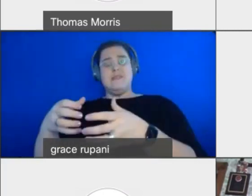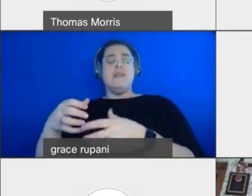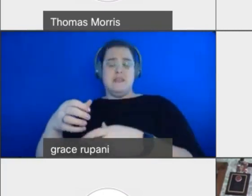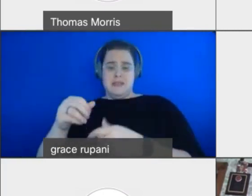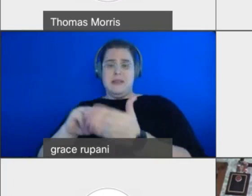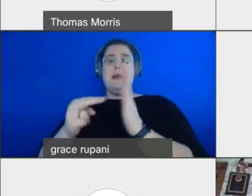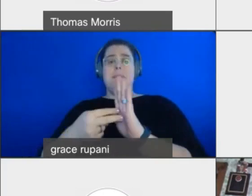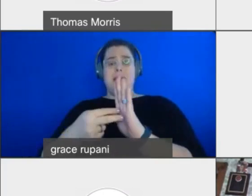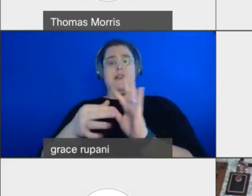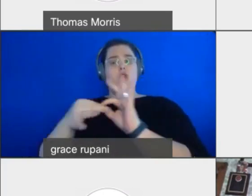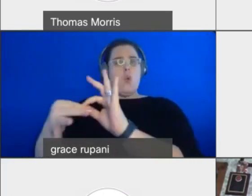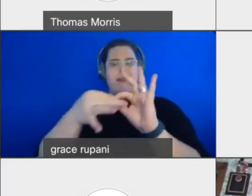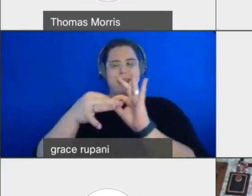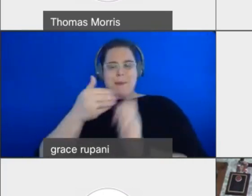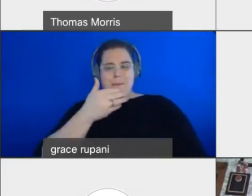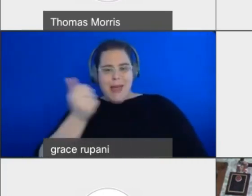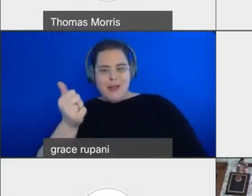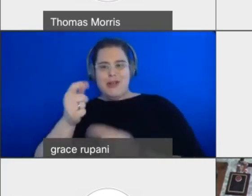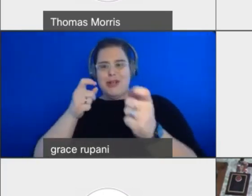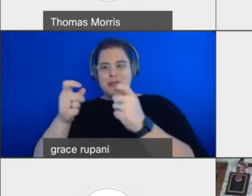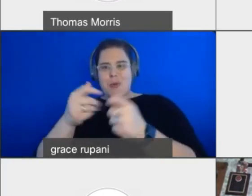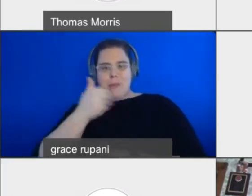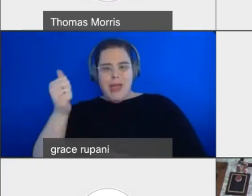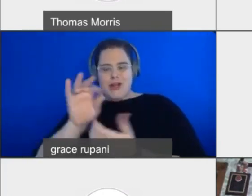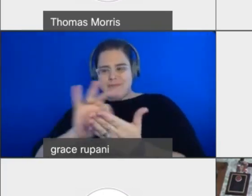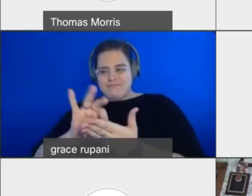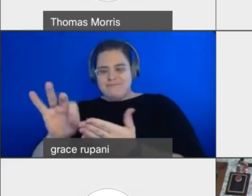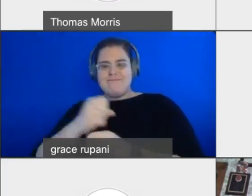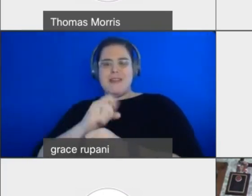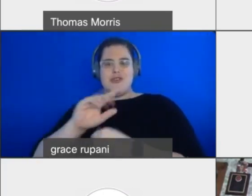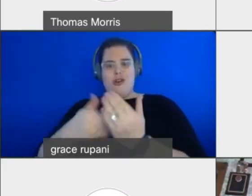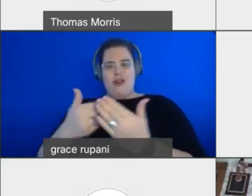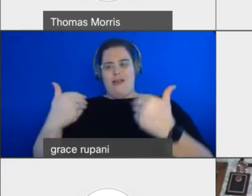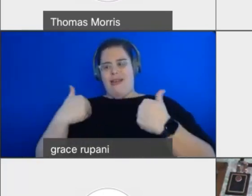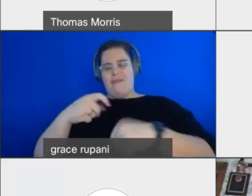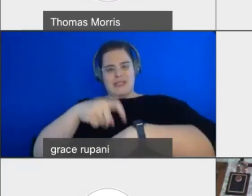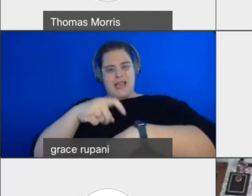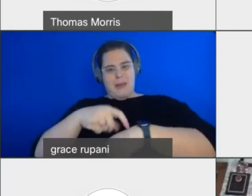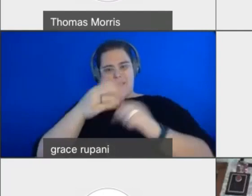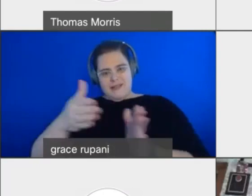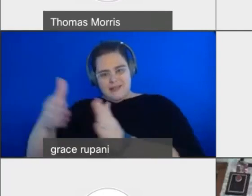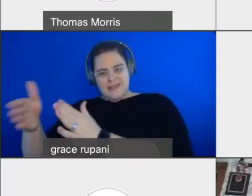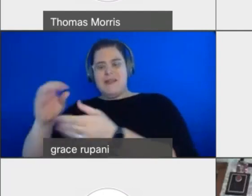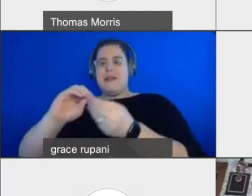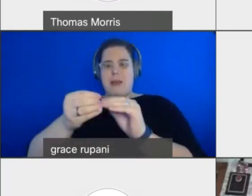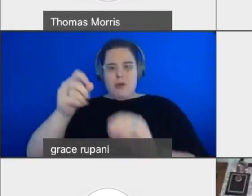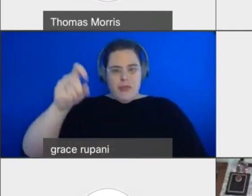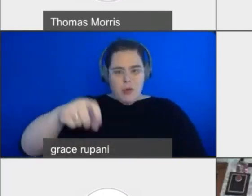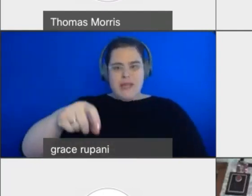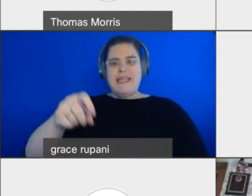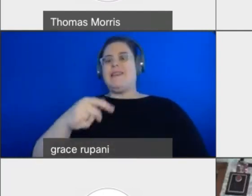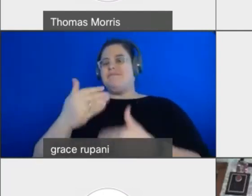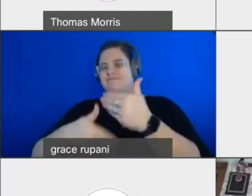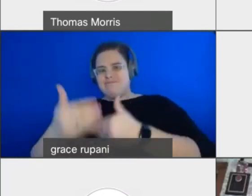well coordinated event where they were able to time well people's processing through the vaccine at